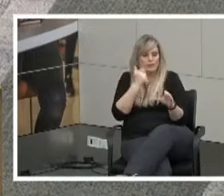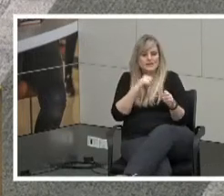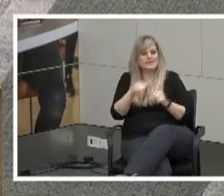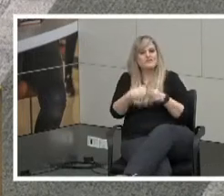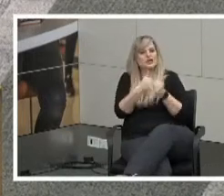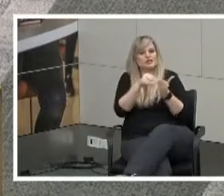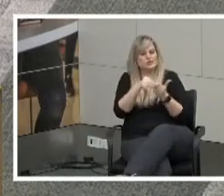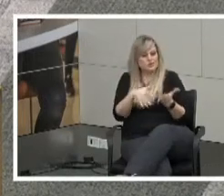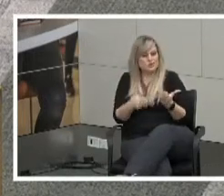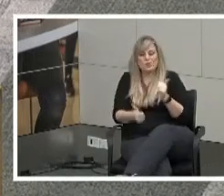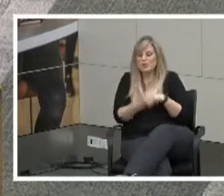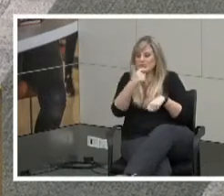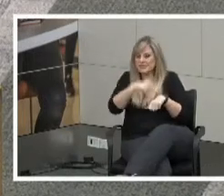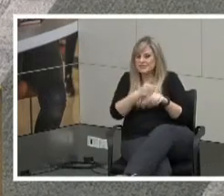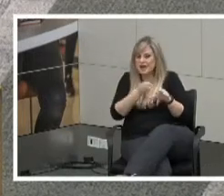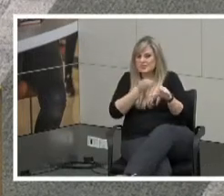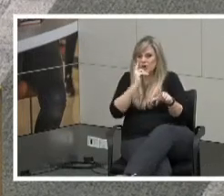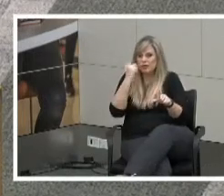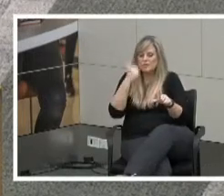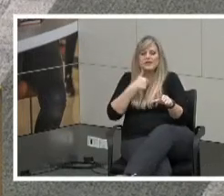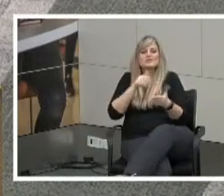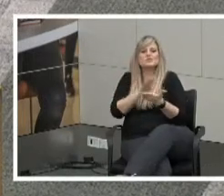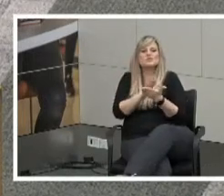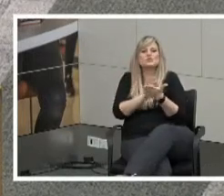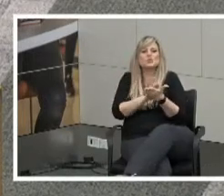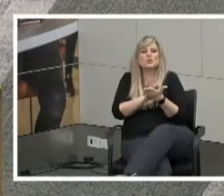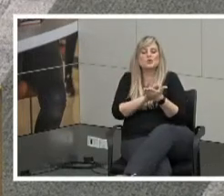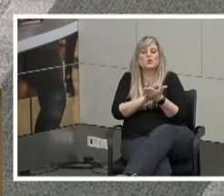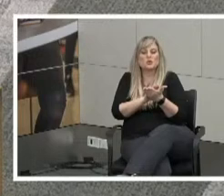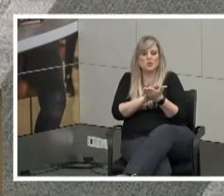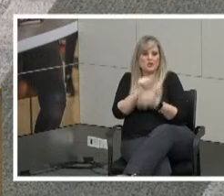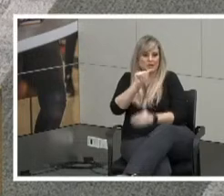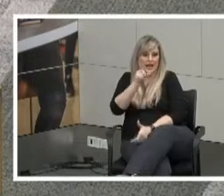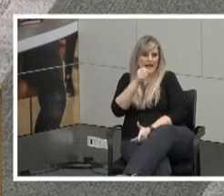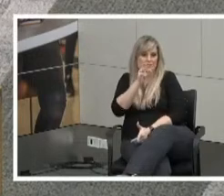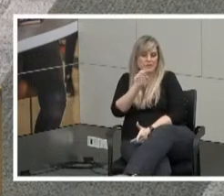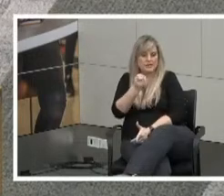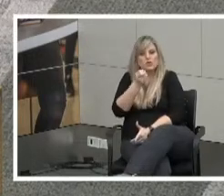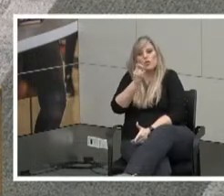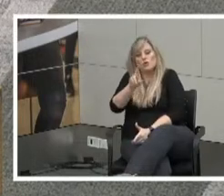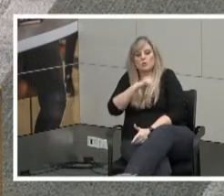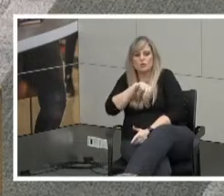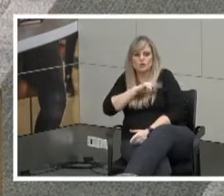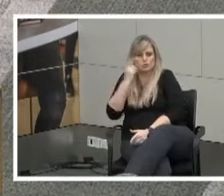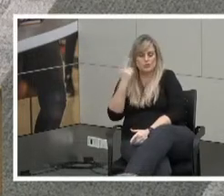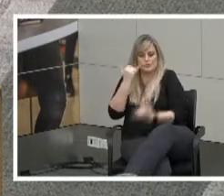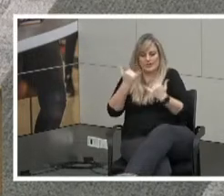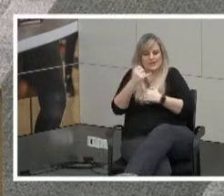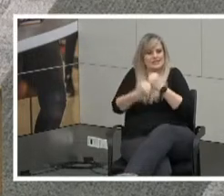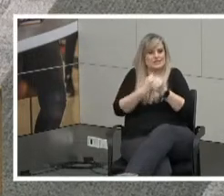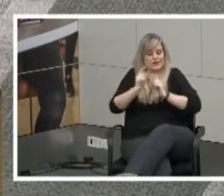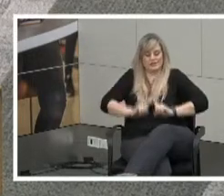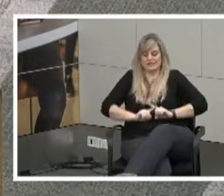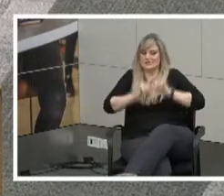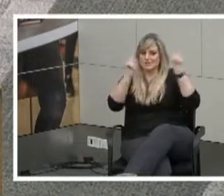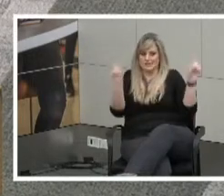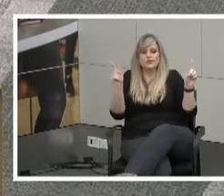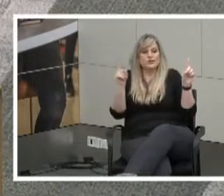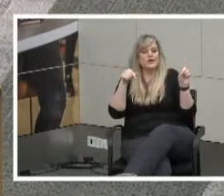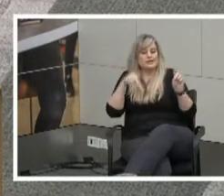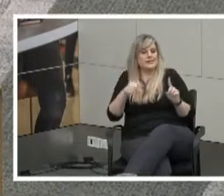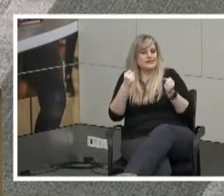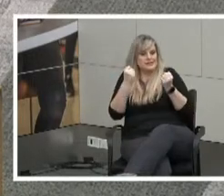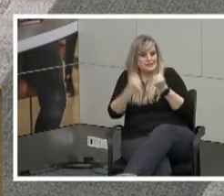most cases they have because their school administration or personal reasons however this year is totally different